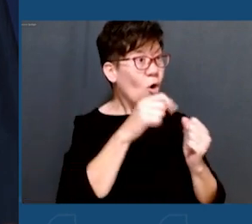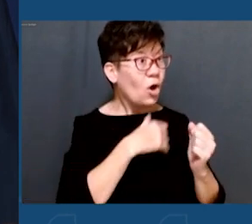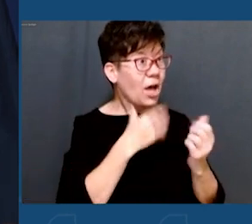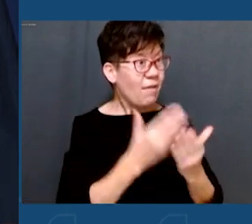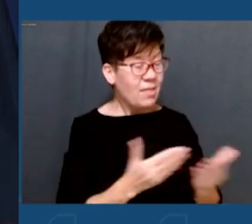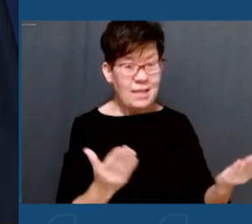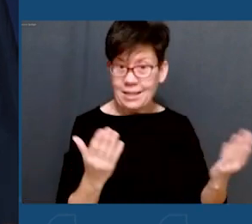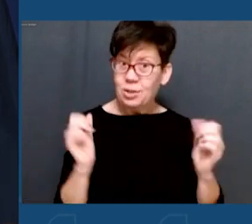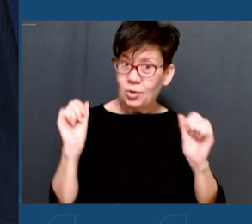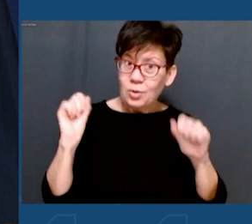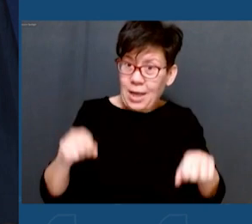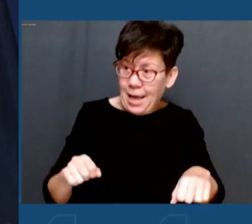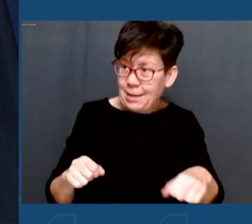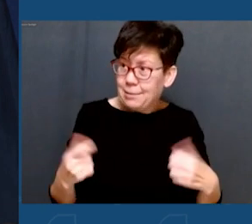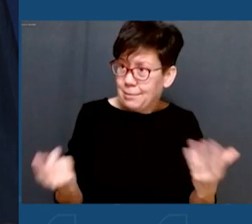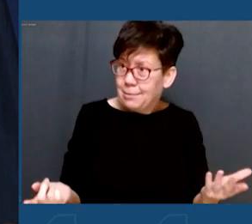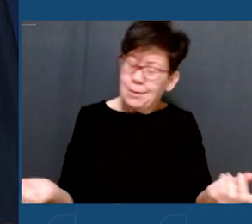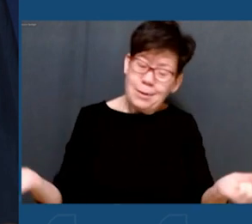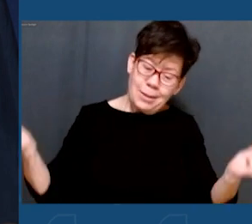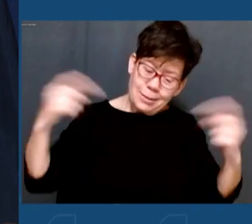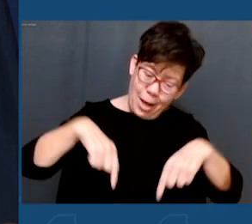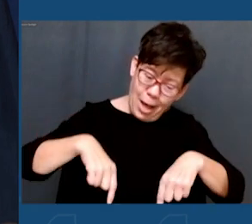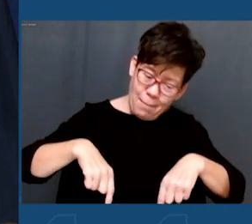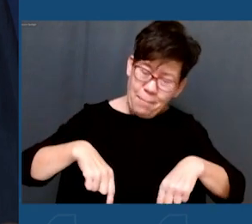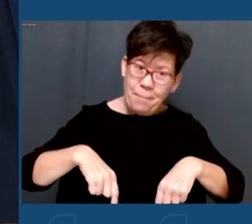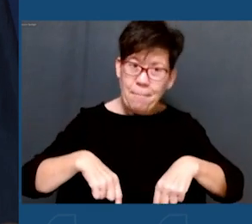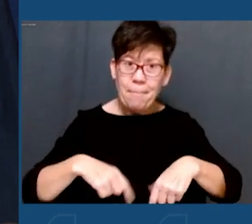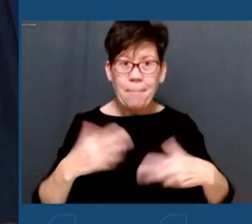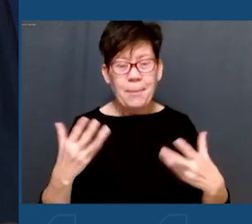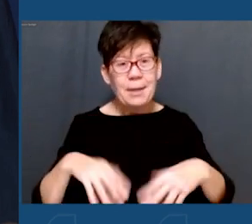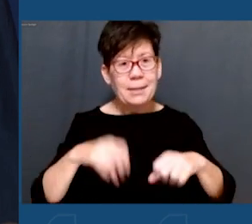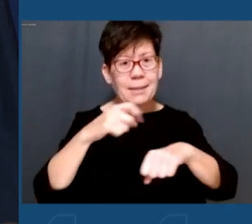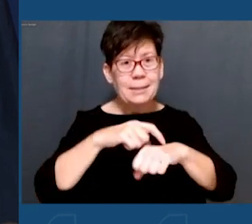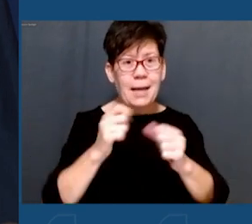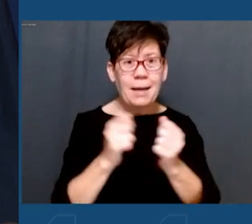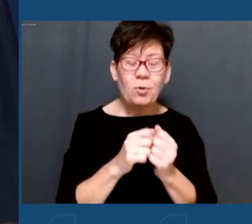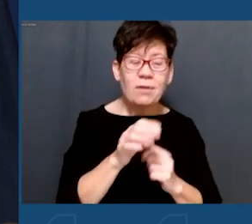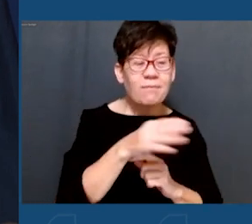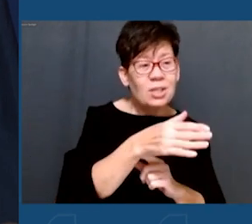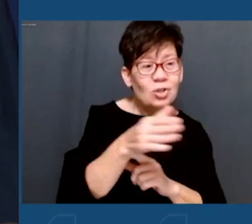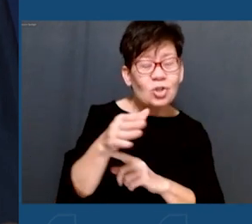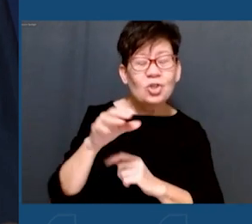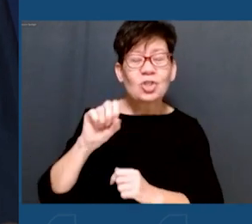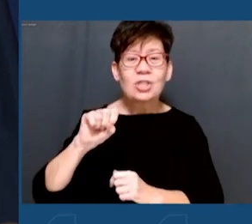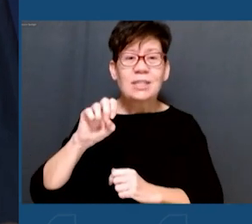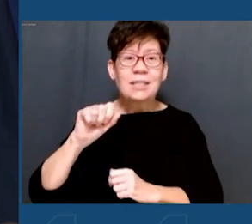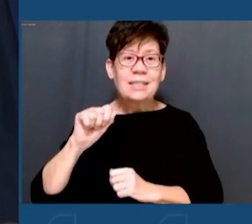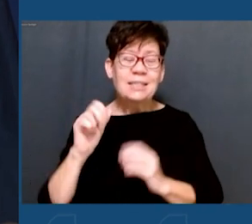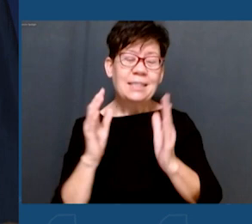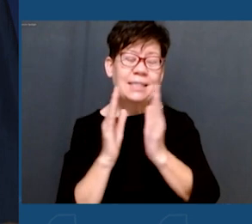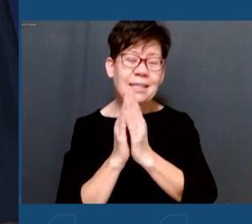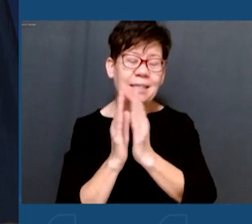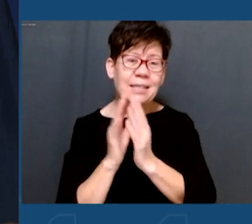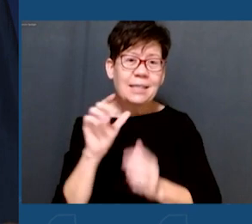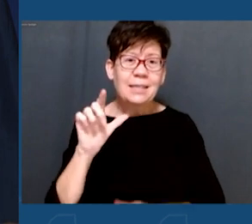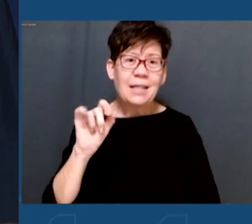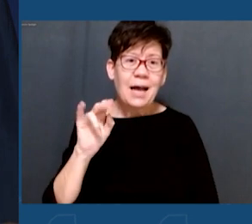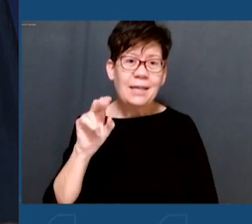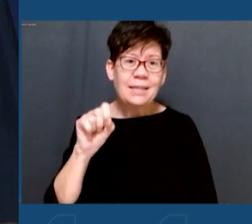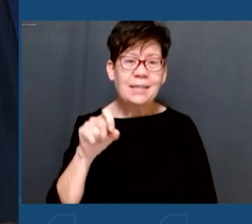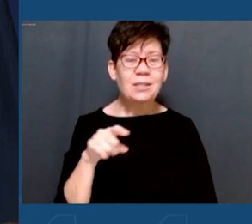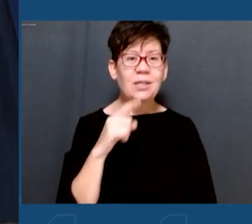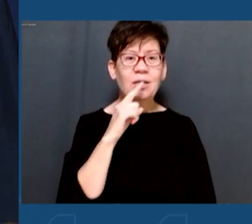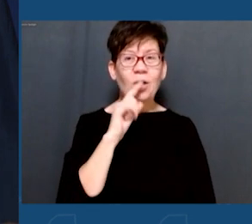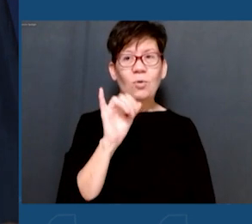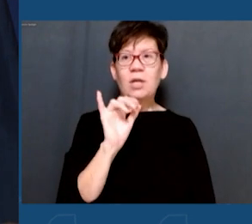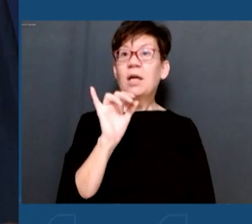you can come hang out with some fish, some seals, some sea lions. So those are things that we can provide here. It's only really possible because of the